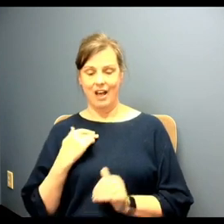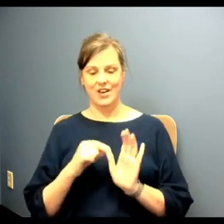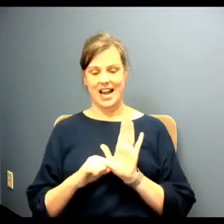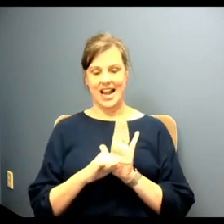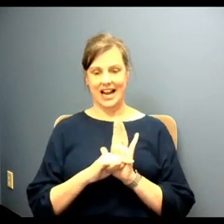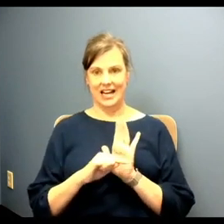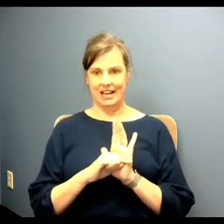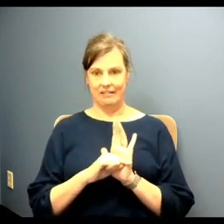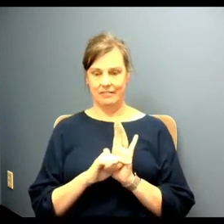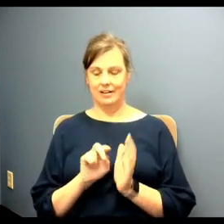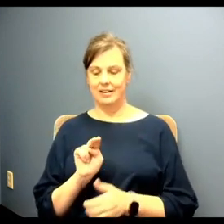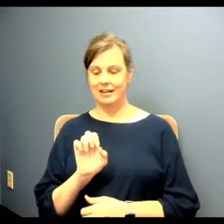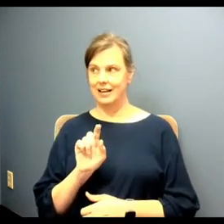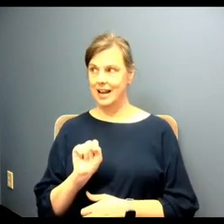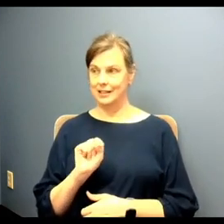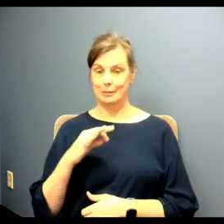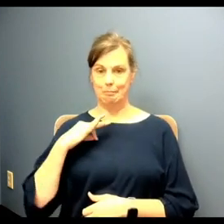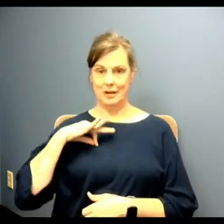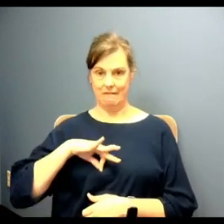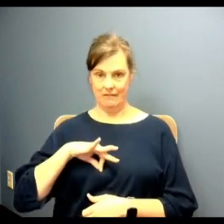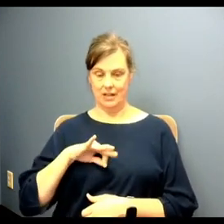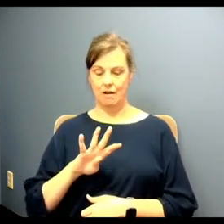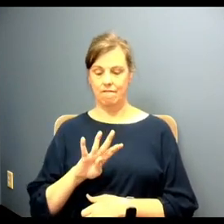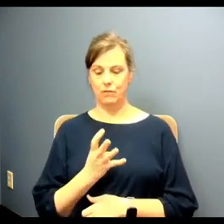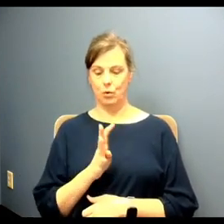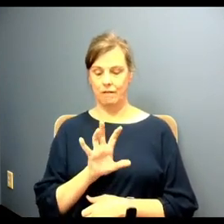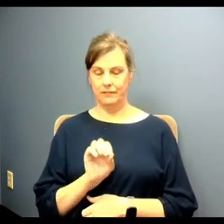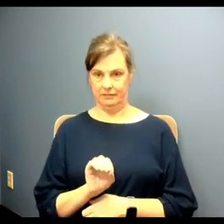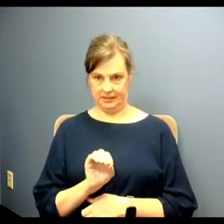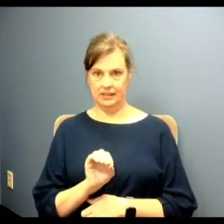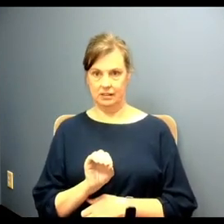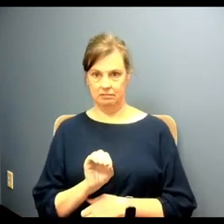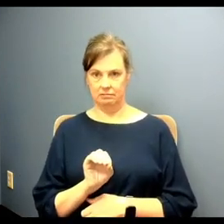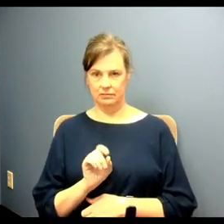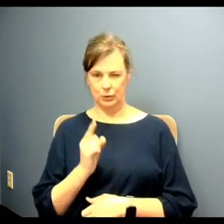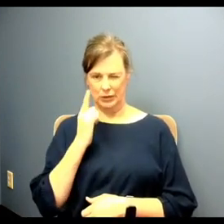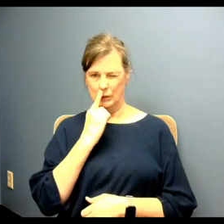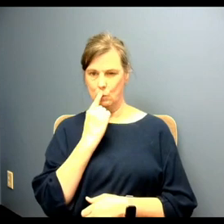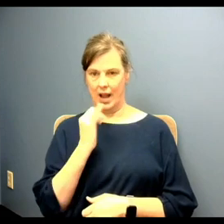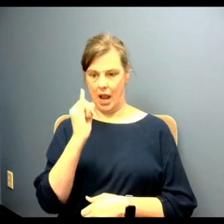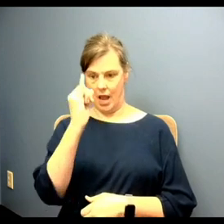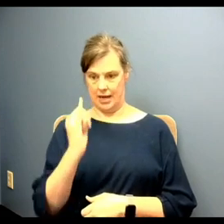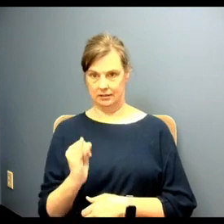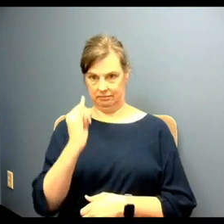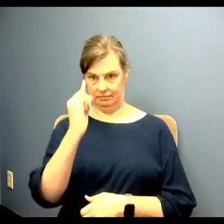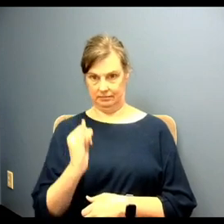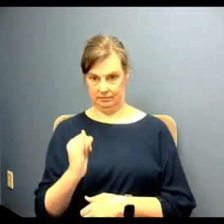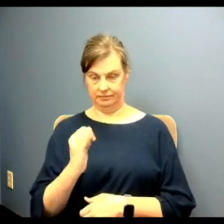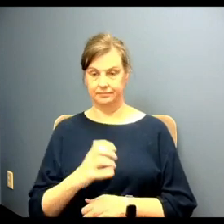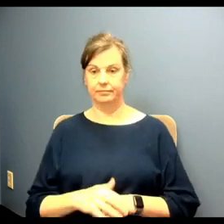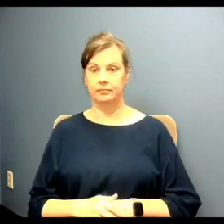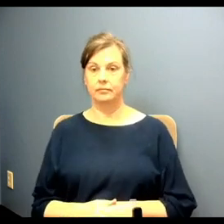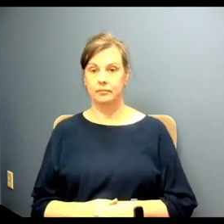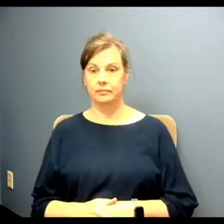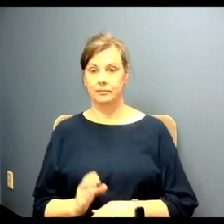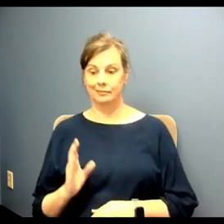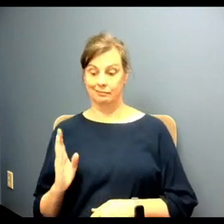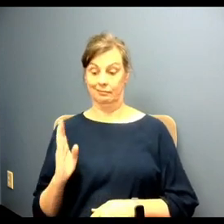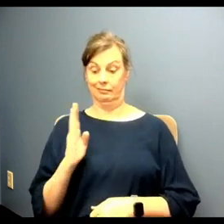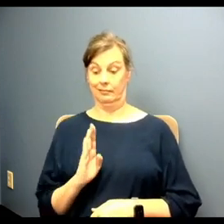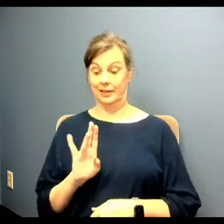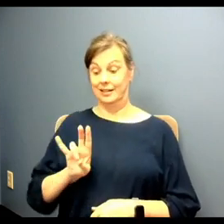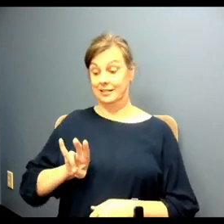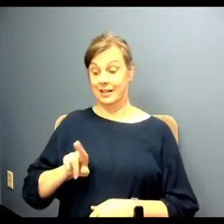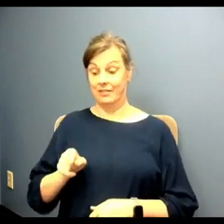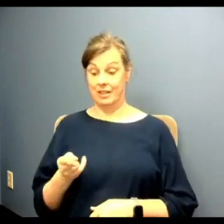can represent that by this line here of negative net benefit from consuming that 8th chia pet. The 7th